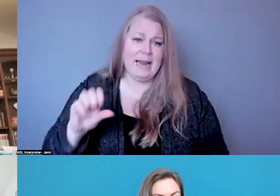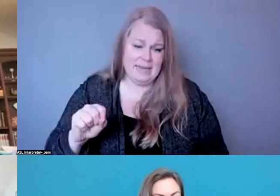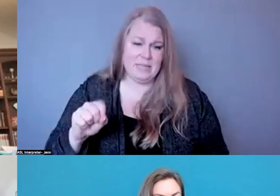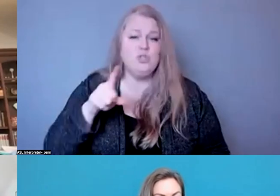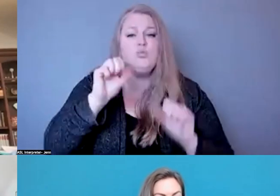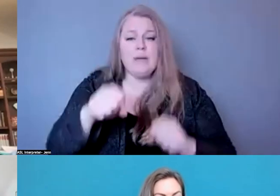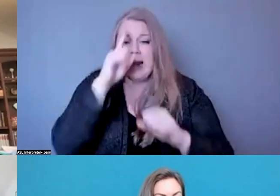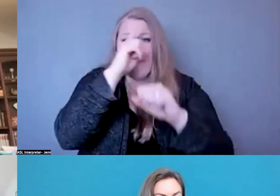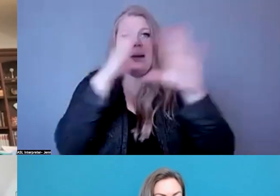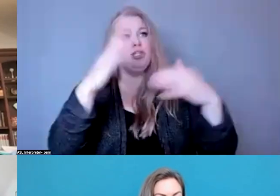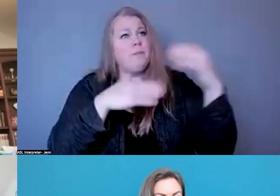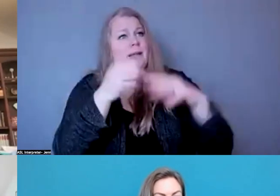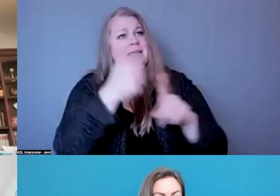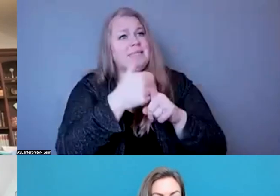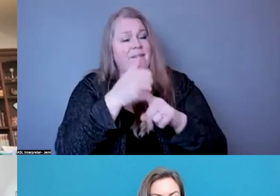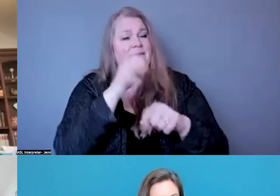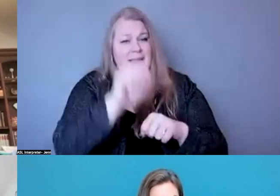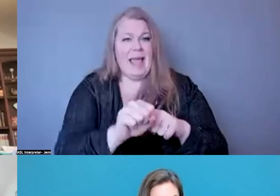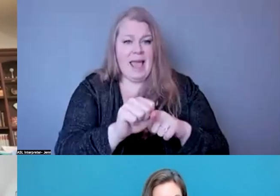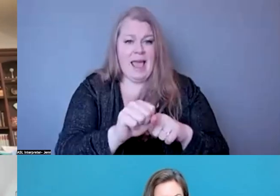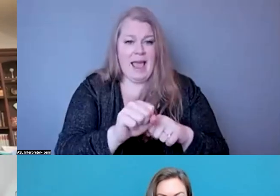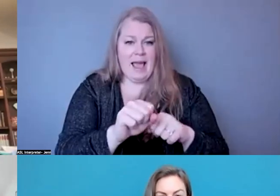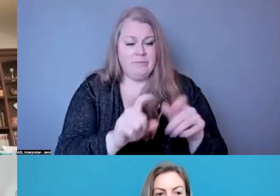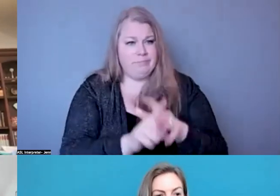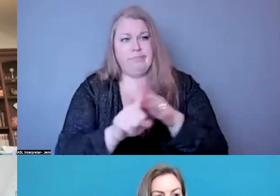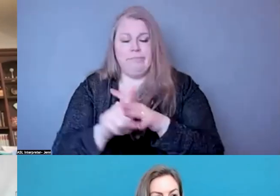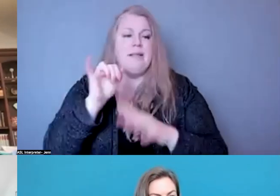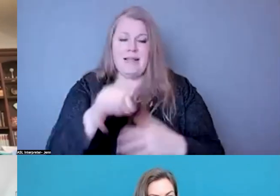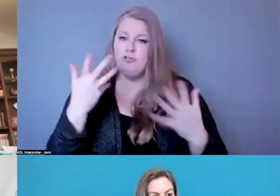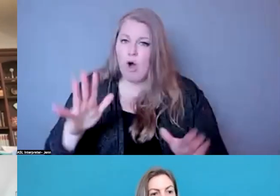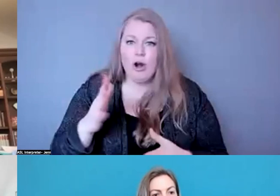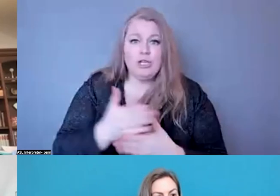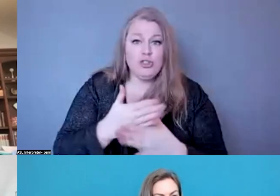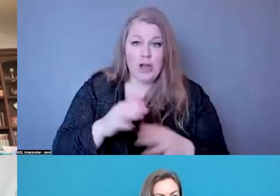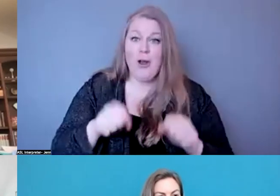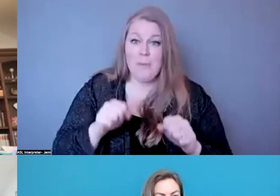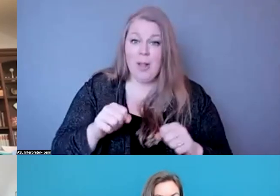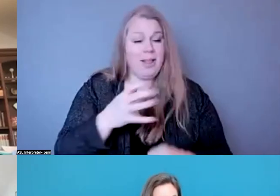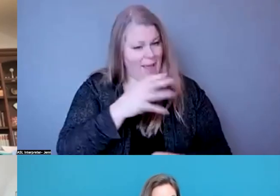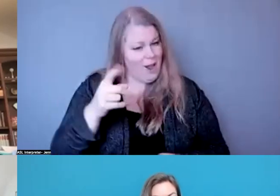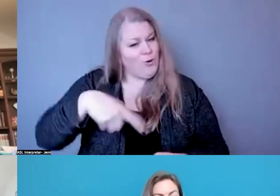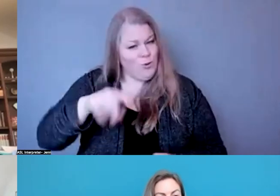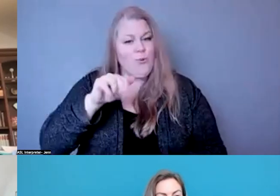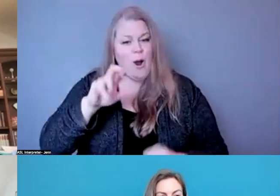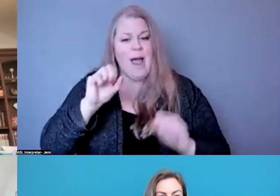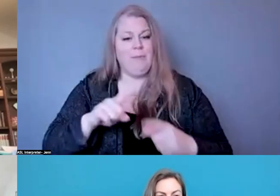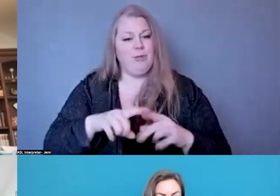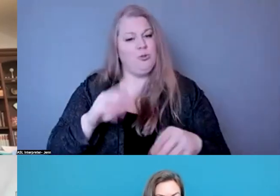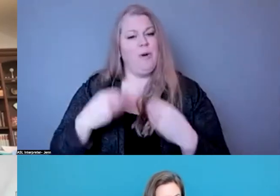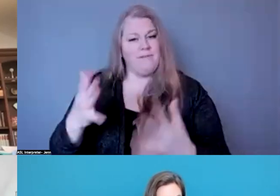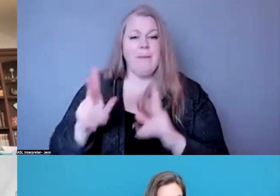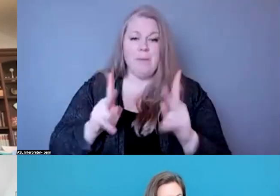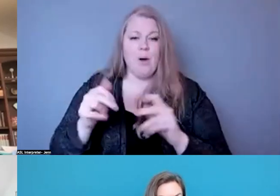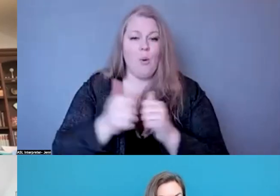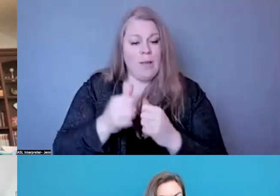could imagine that the building could surface those routes, which are already shareable, and therefore you're able to provide folks